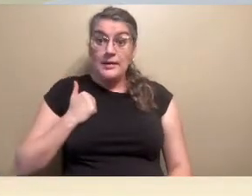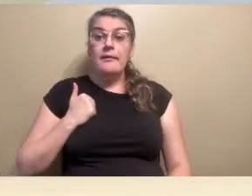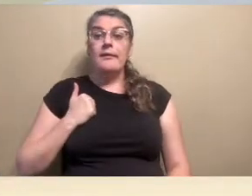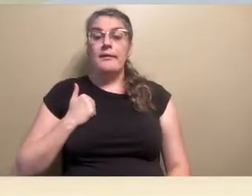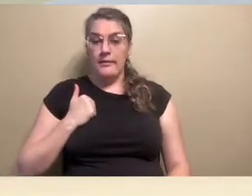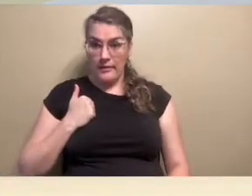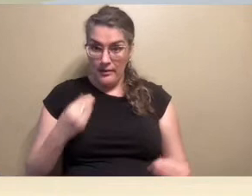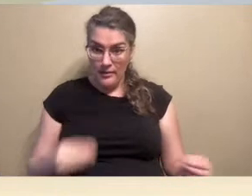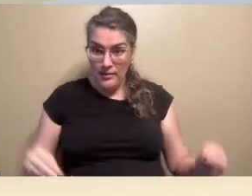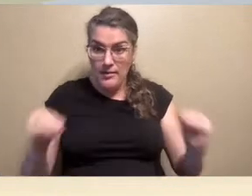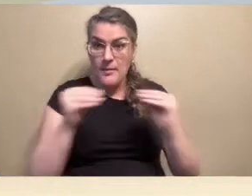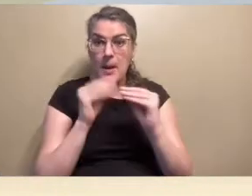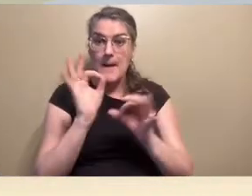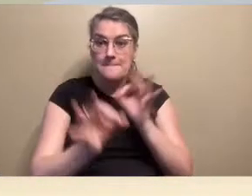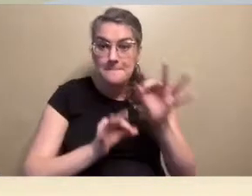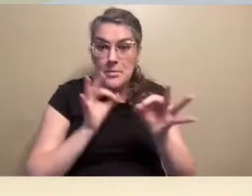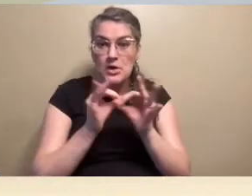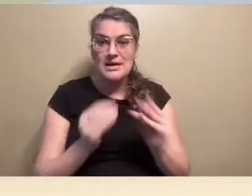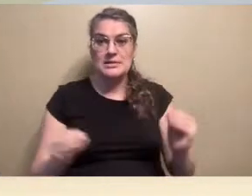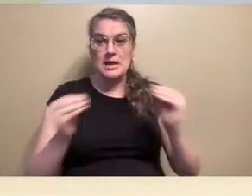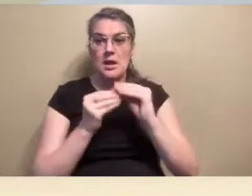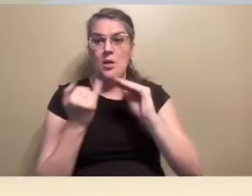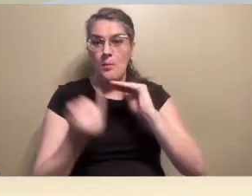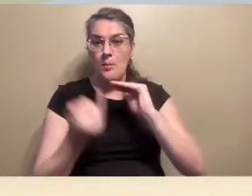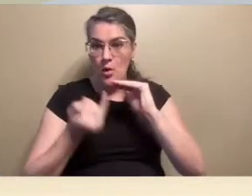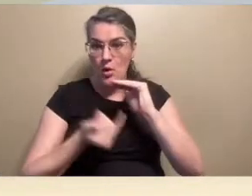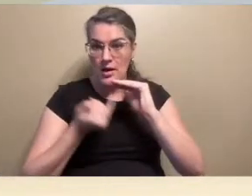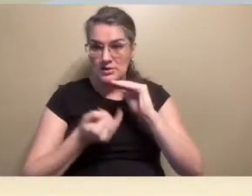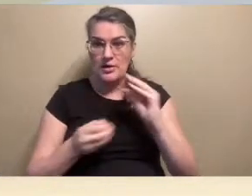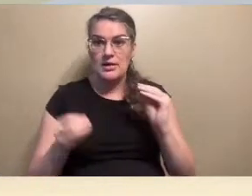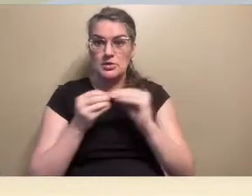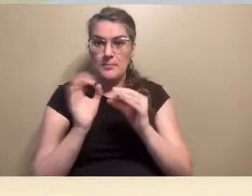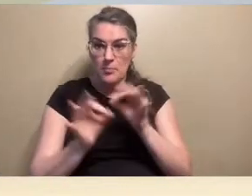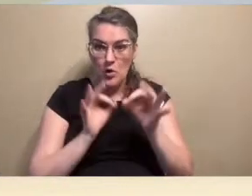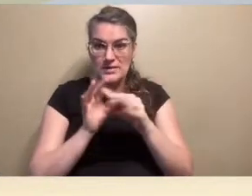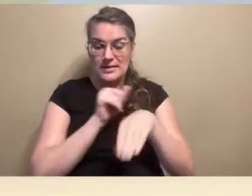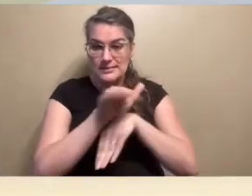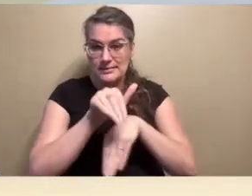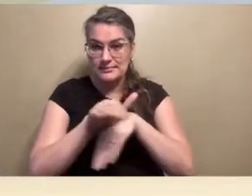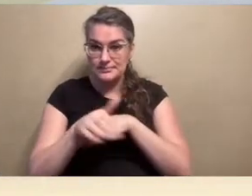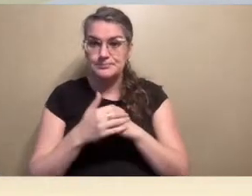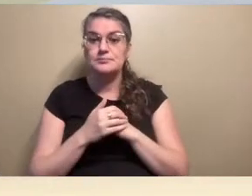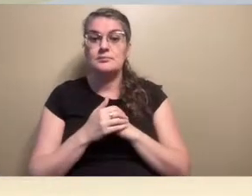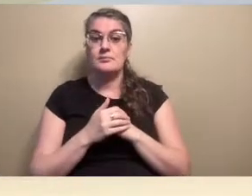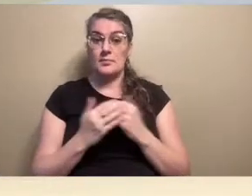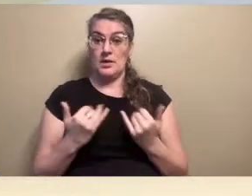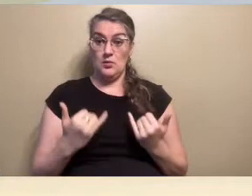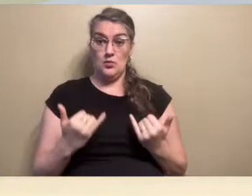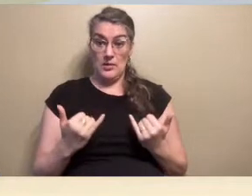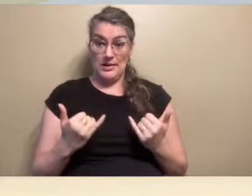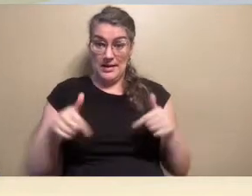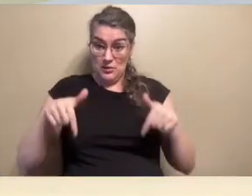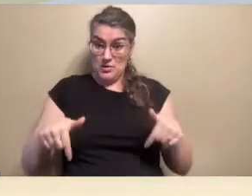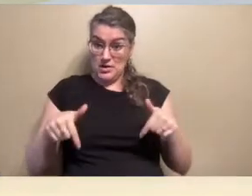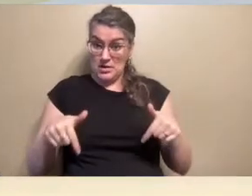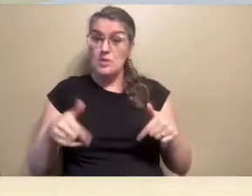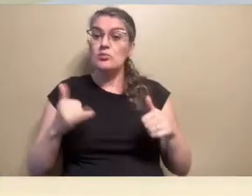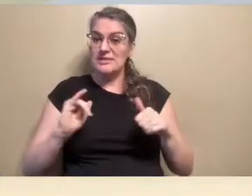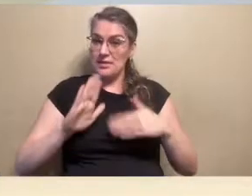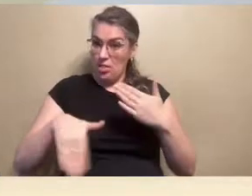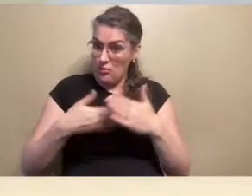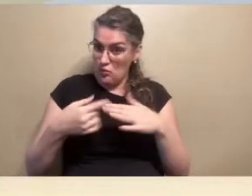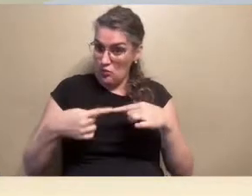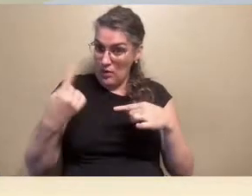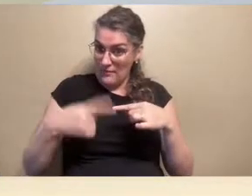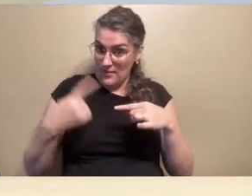testing, isolation, and contact tracing efforts. In PEI, at this point, we will continue testing and screening at the points of entry into the